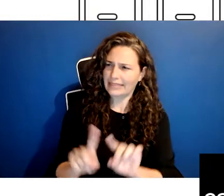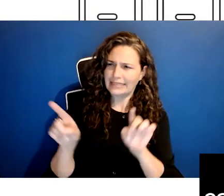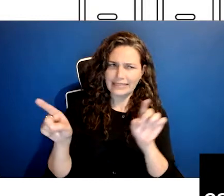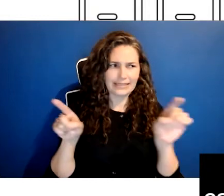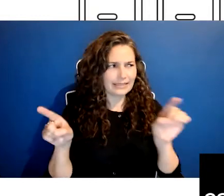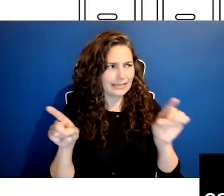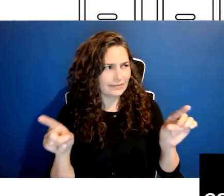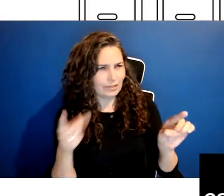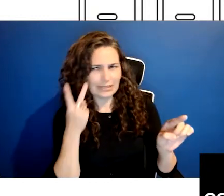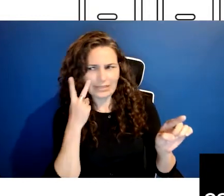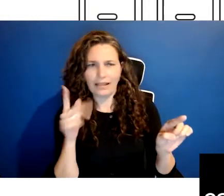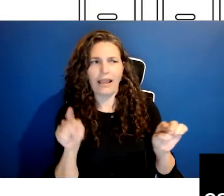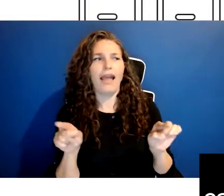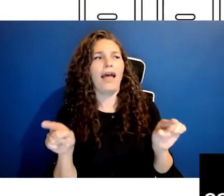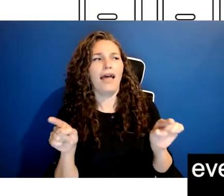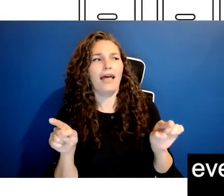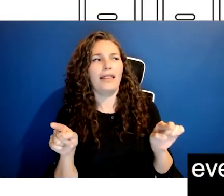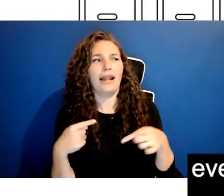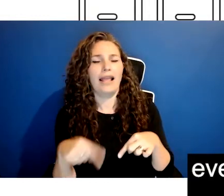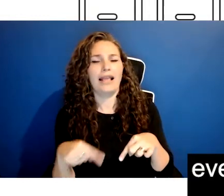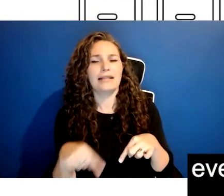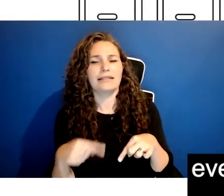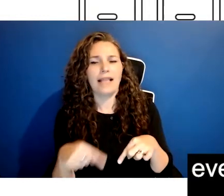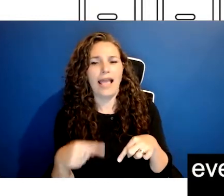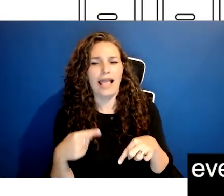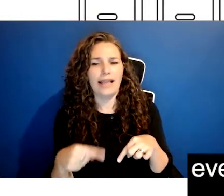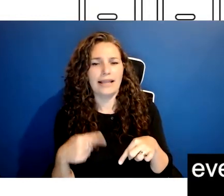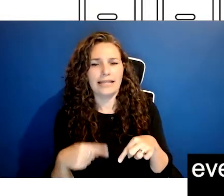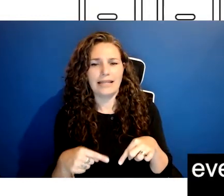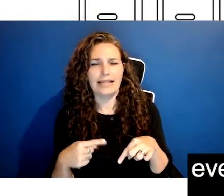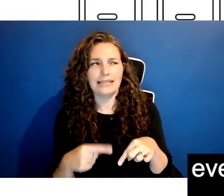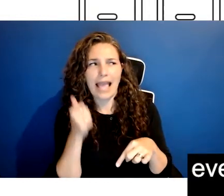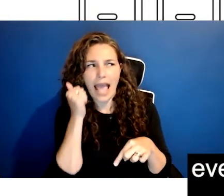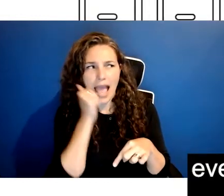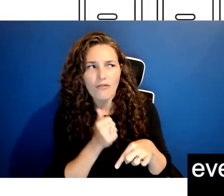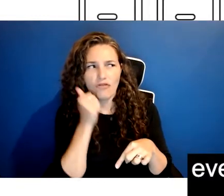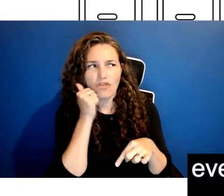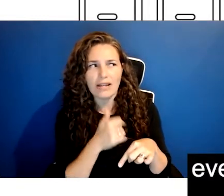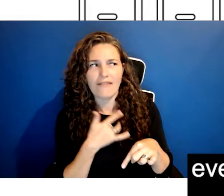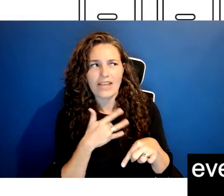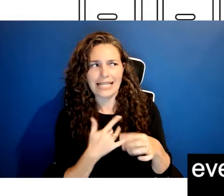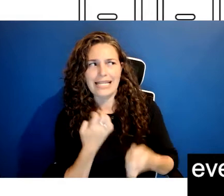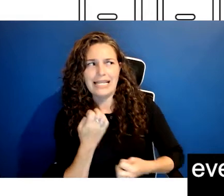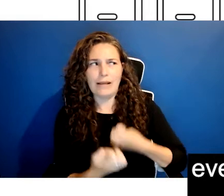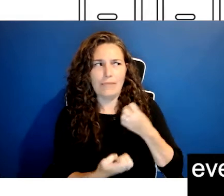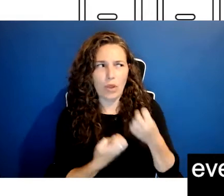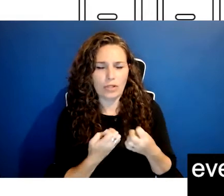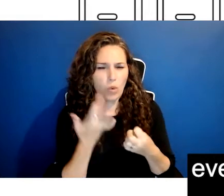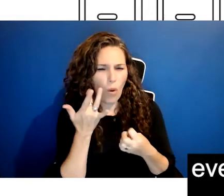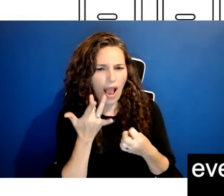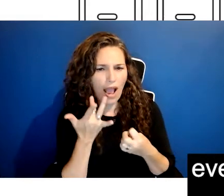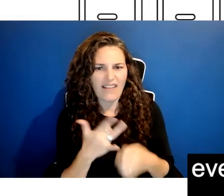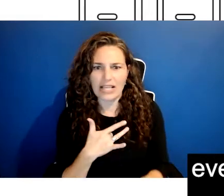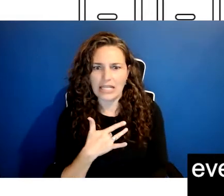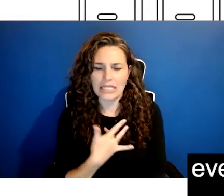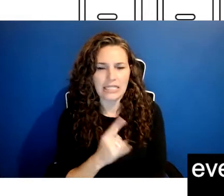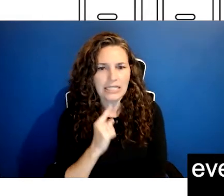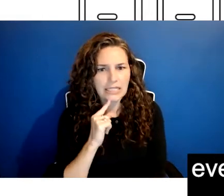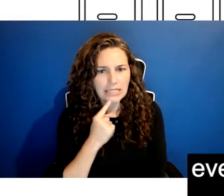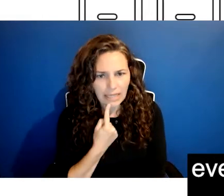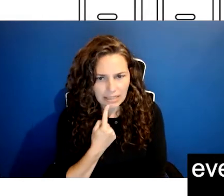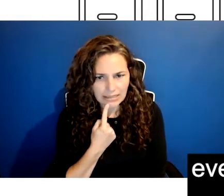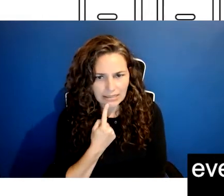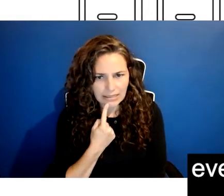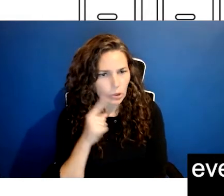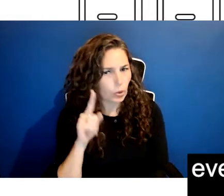You can tell the difference between anxiety and everyday emotion because anxiety is intense, feels uncontrolled, and